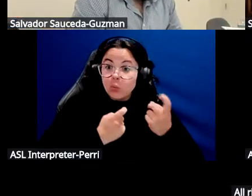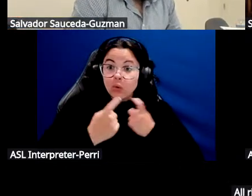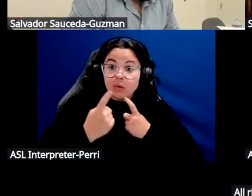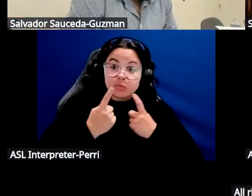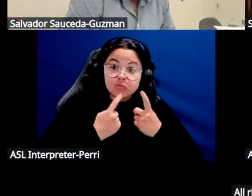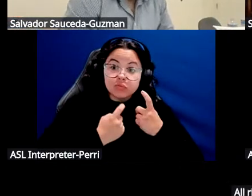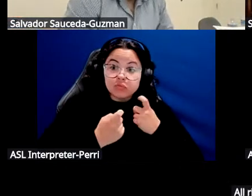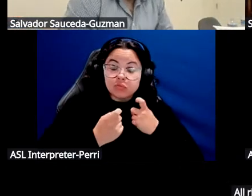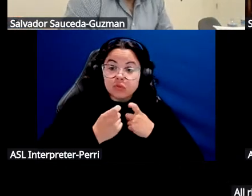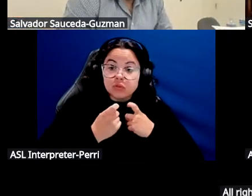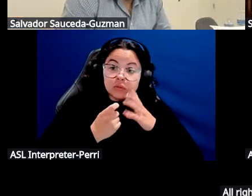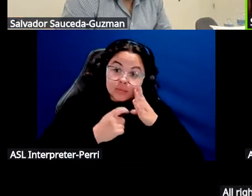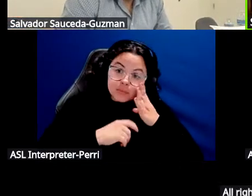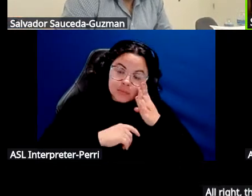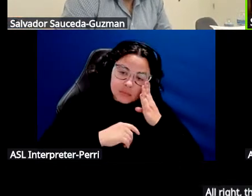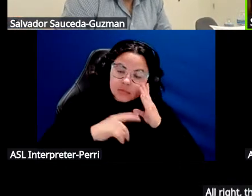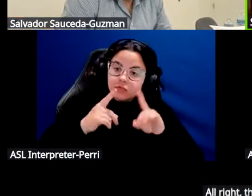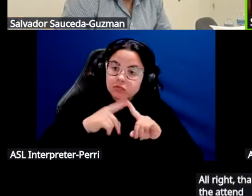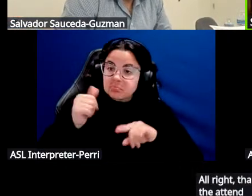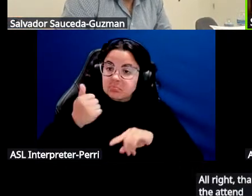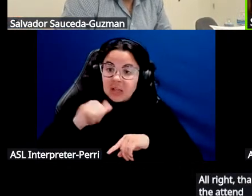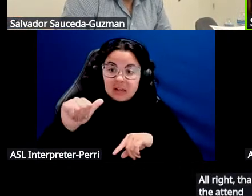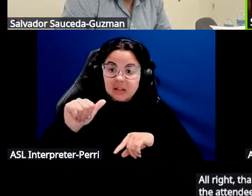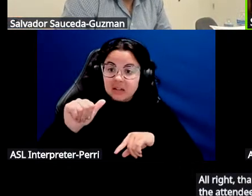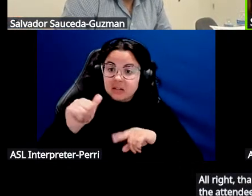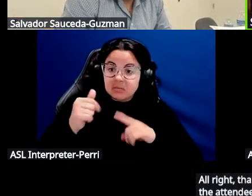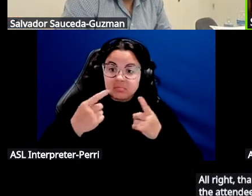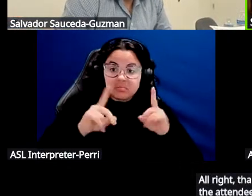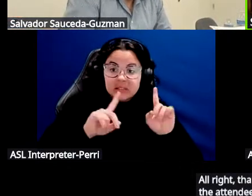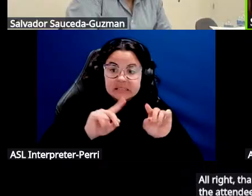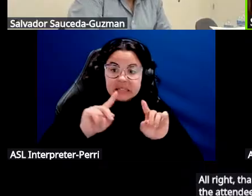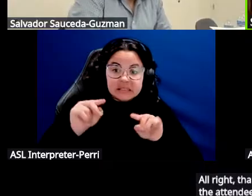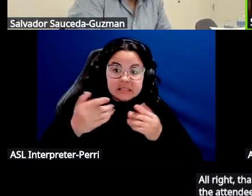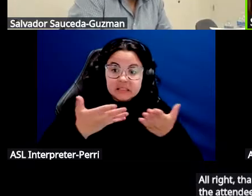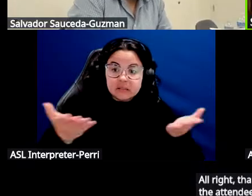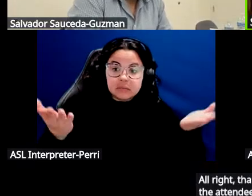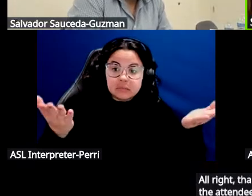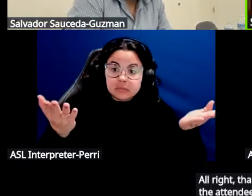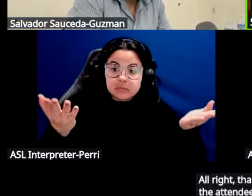from any of the attendees?